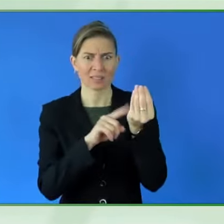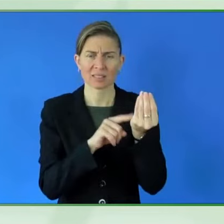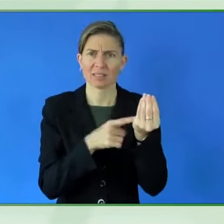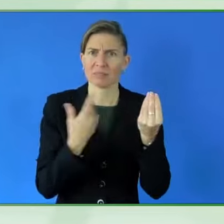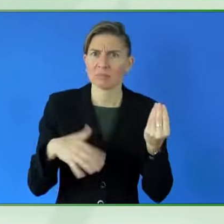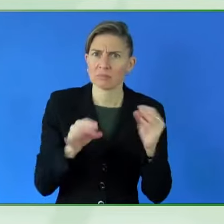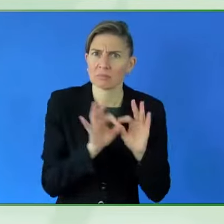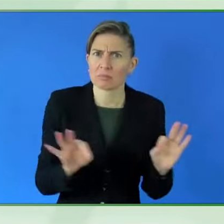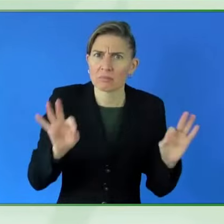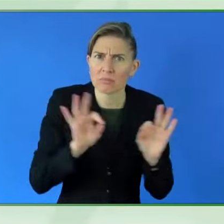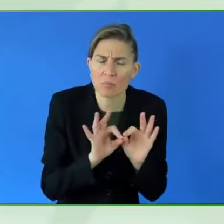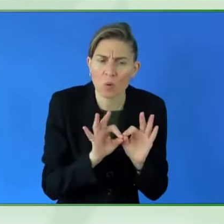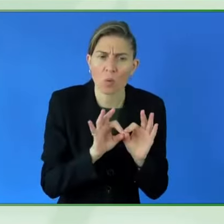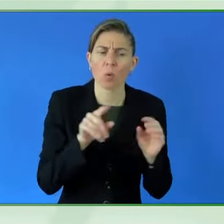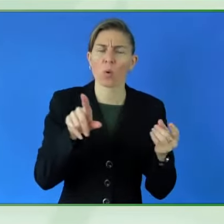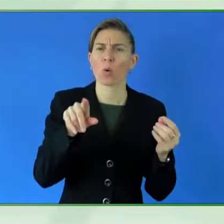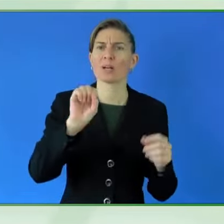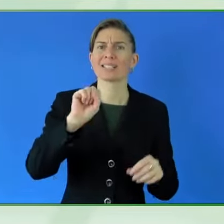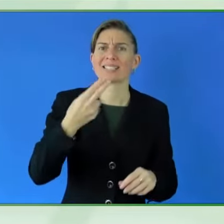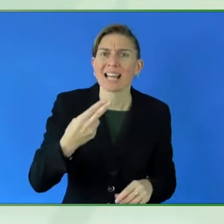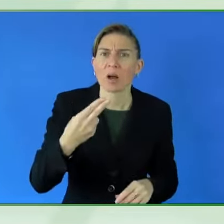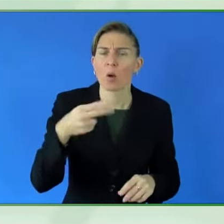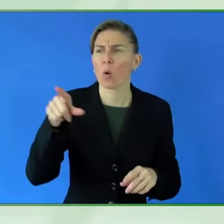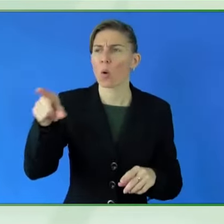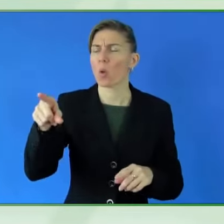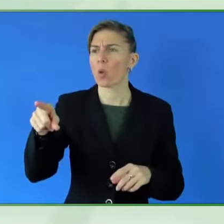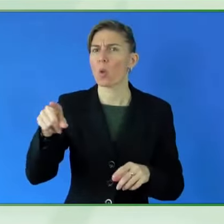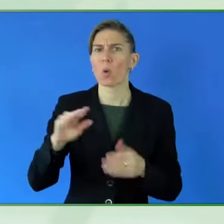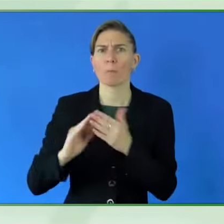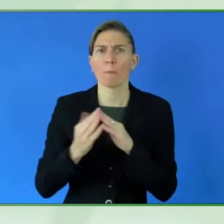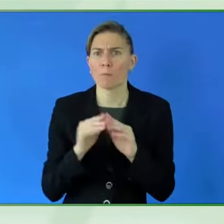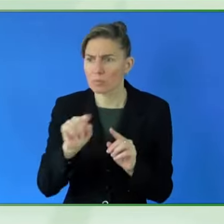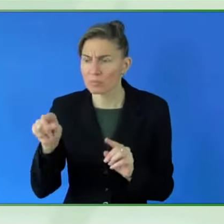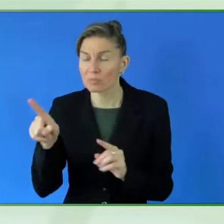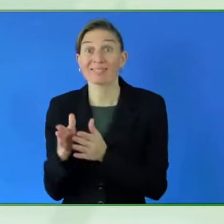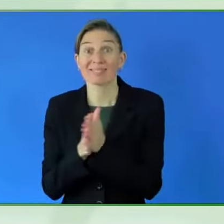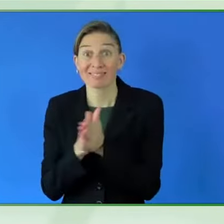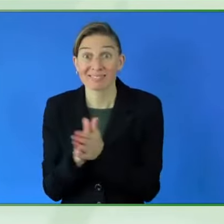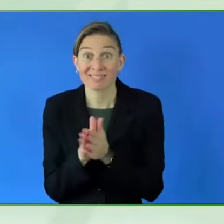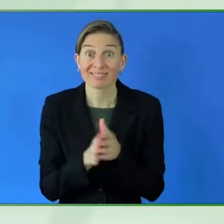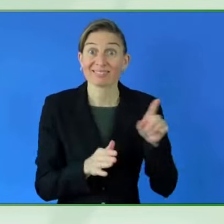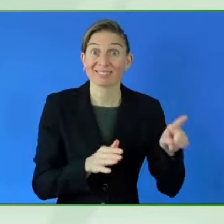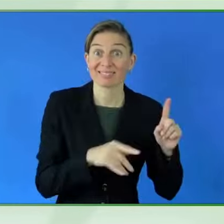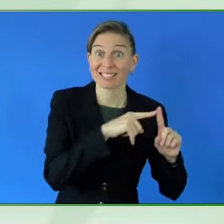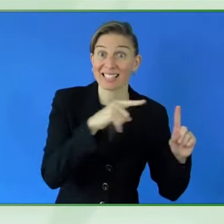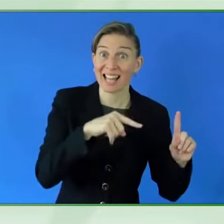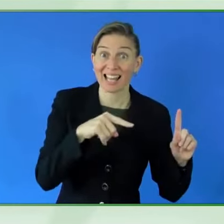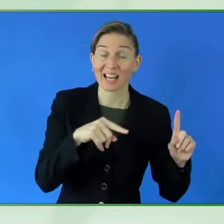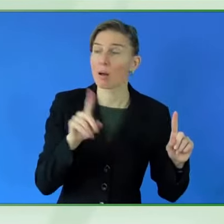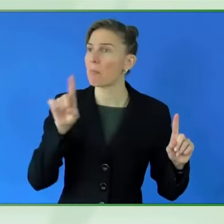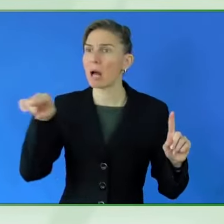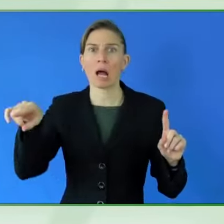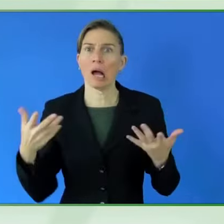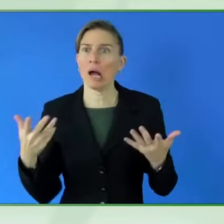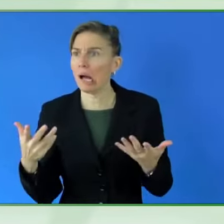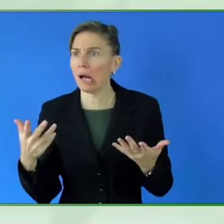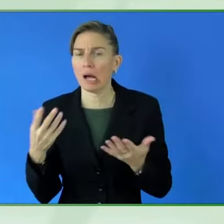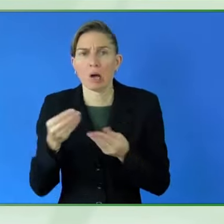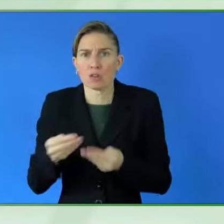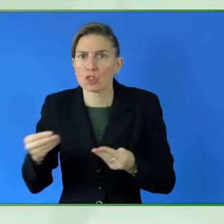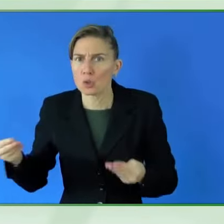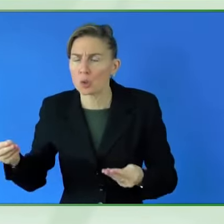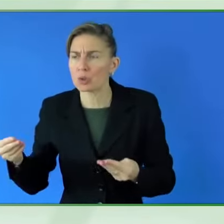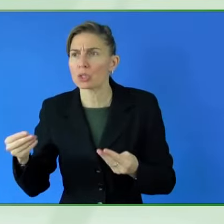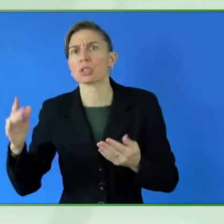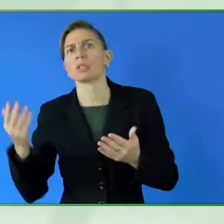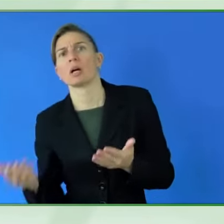different sub-municipal agencies that are interested in this data but don't have the resources to continuously